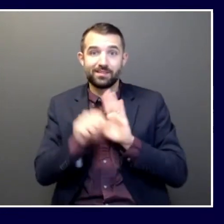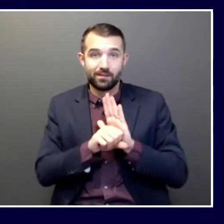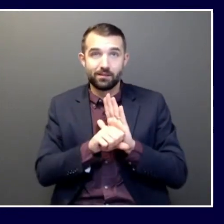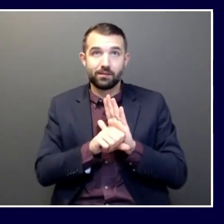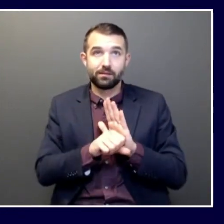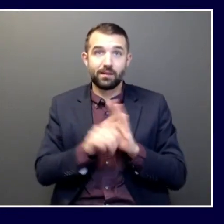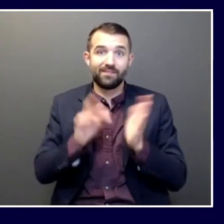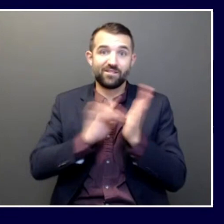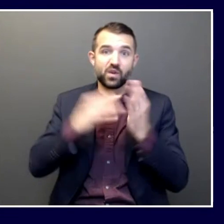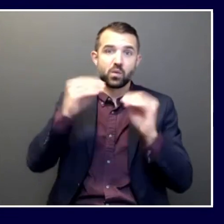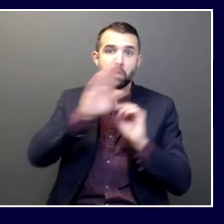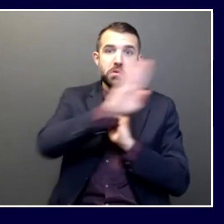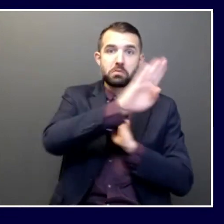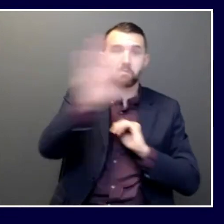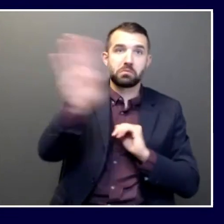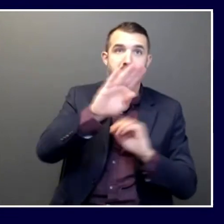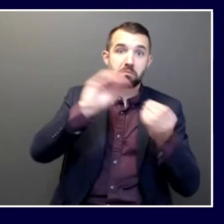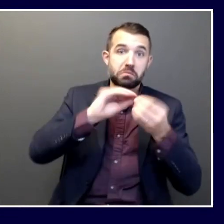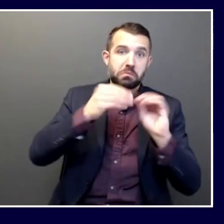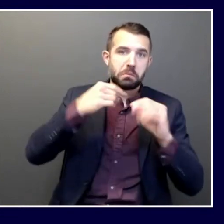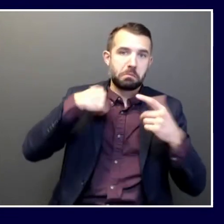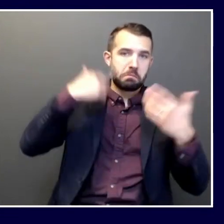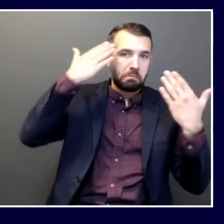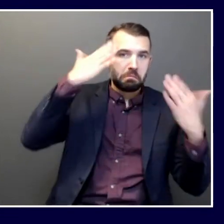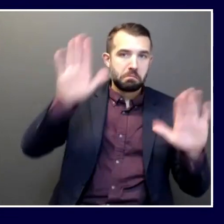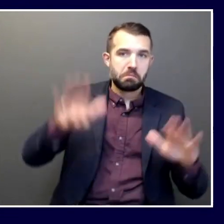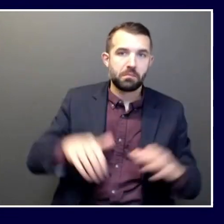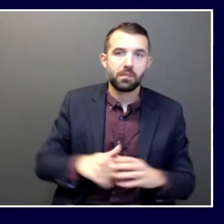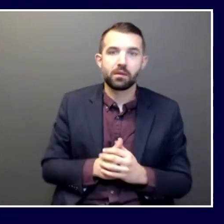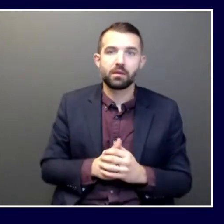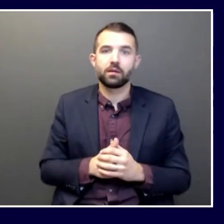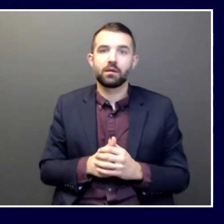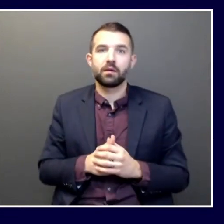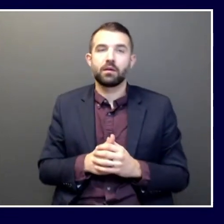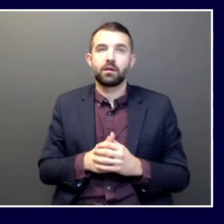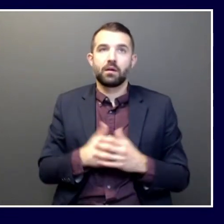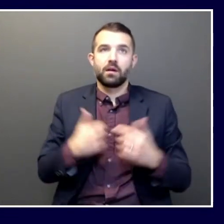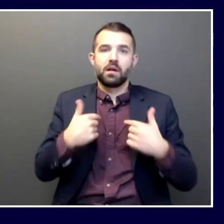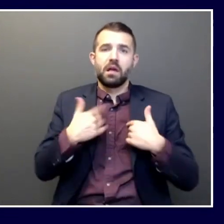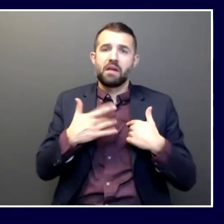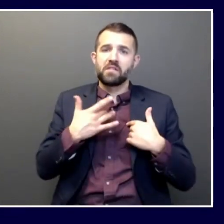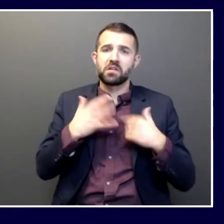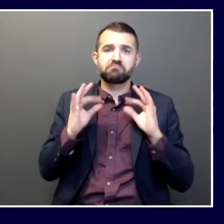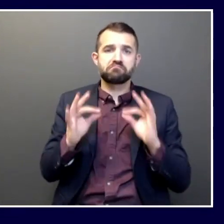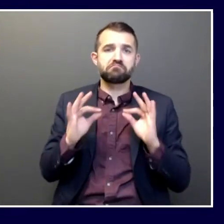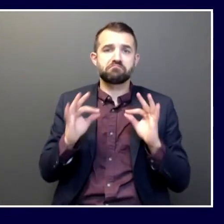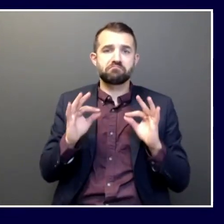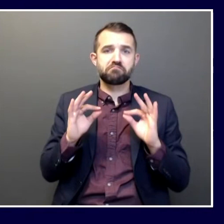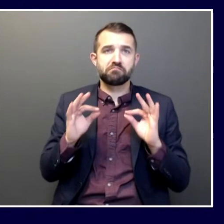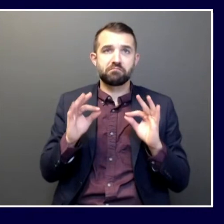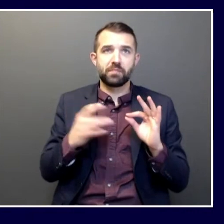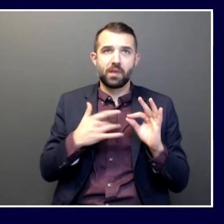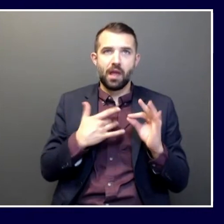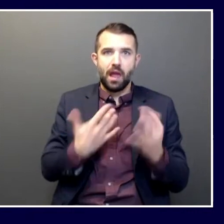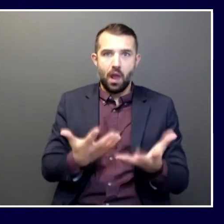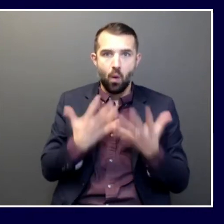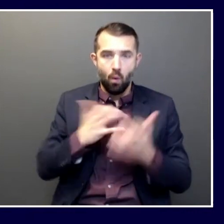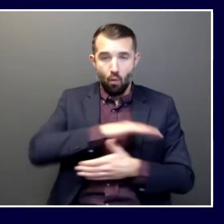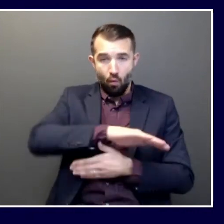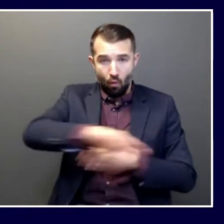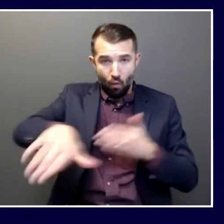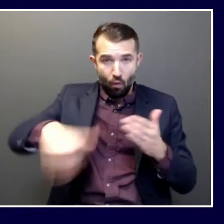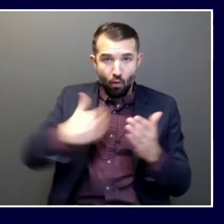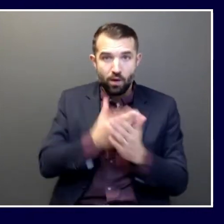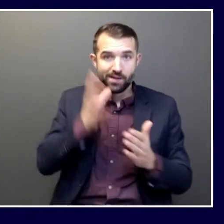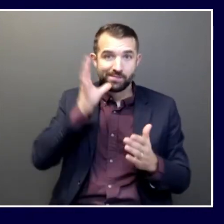set yet. So I think that puts us in strong position. Although I want every single parent out there of a kid 5 to 11 to